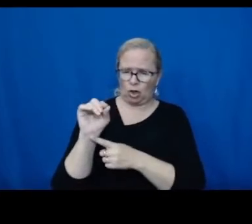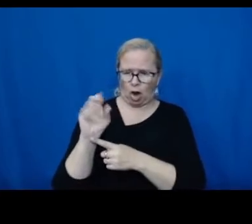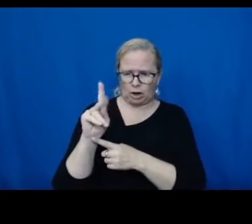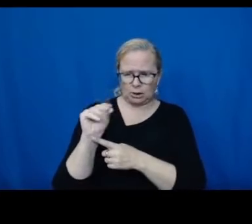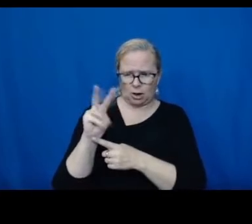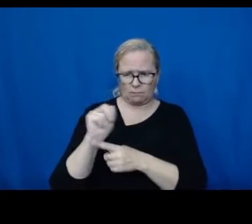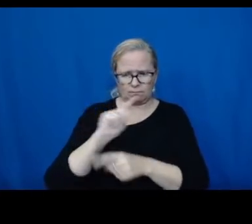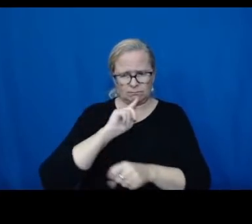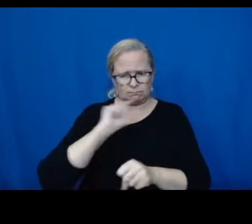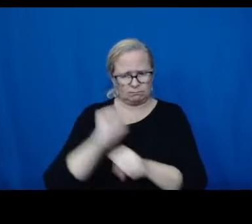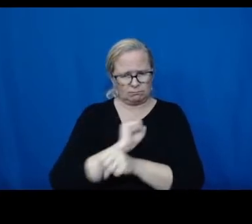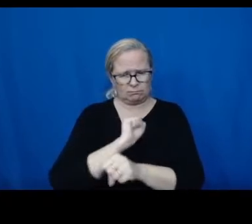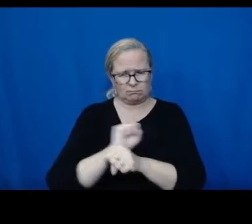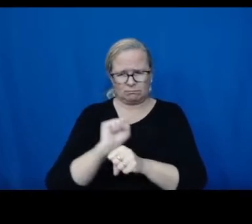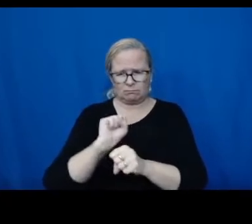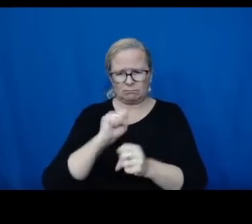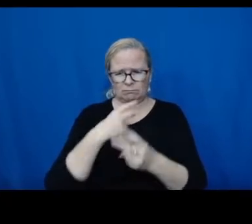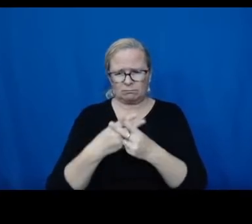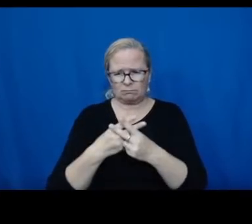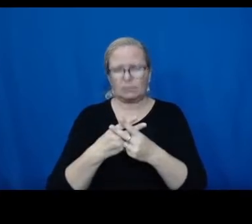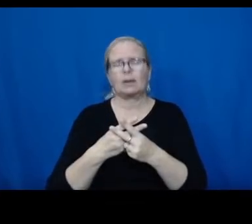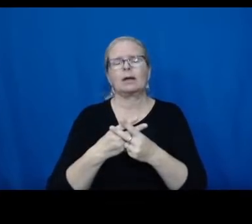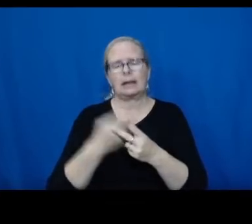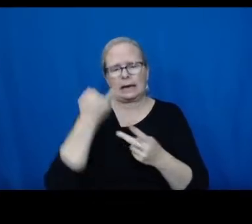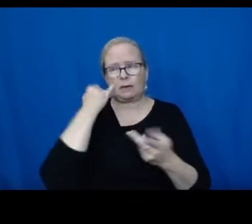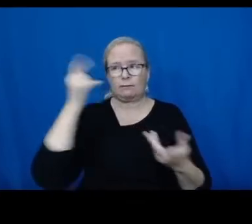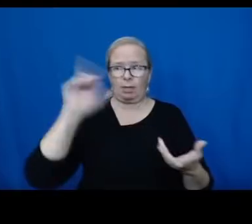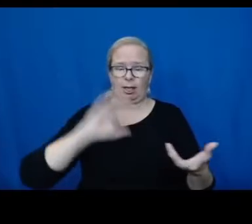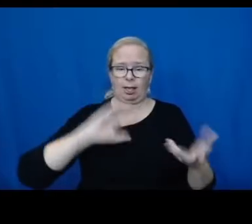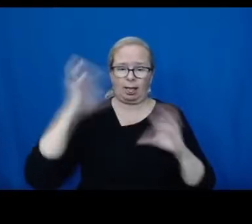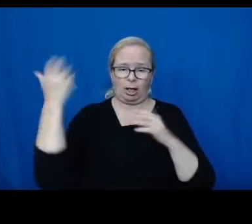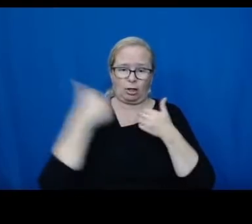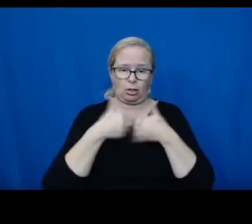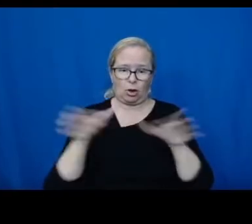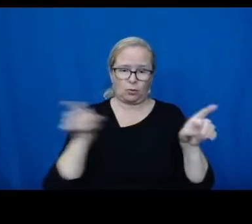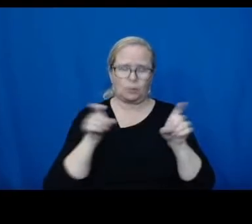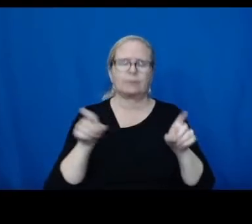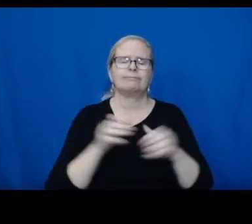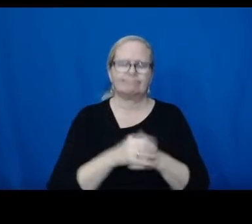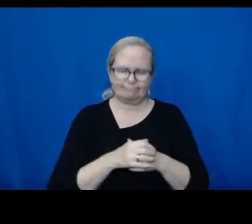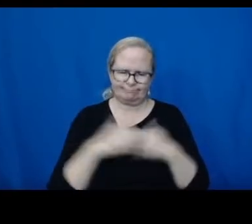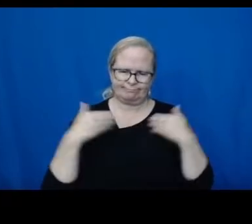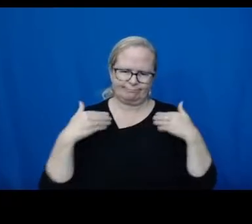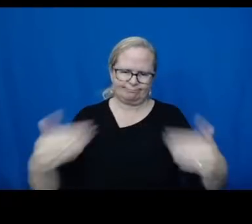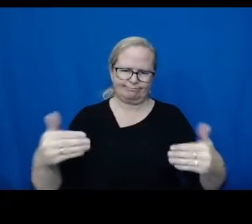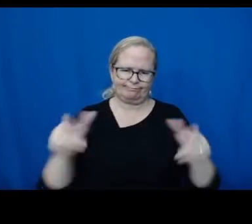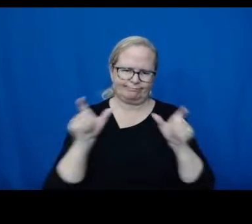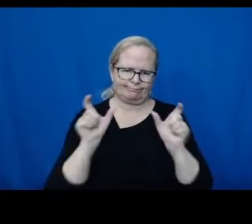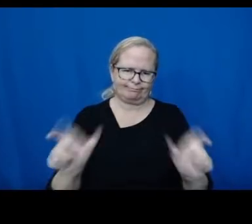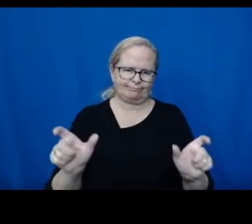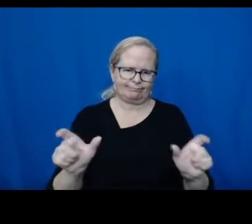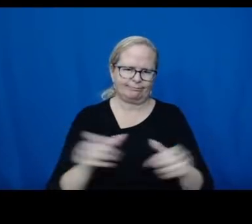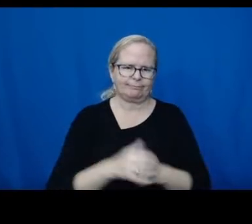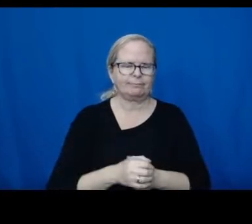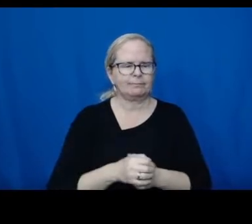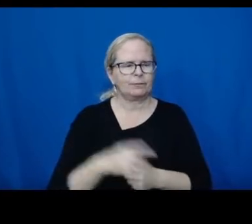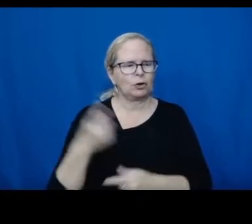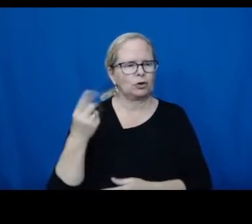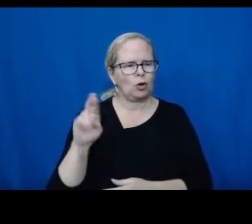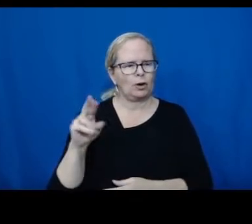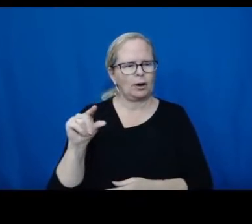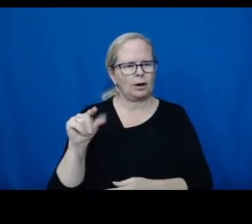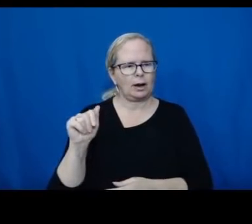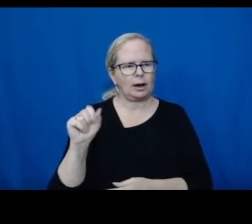Dr. Horton, Dr. Gasparovitz, anything you would like to add? No, I think Dr. Barrett did an excellent job of taking